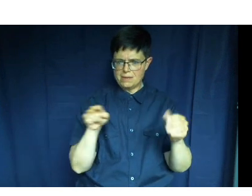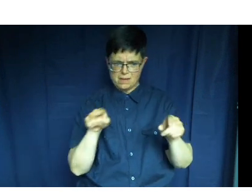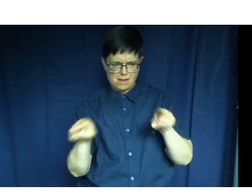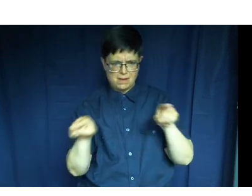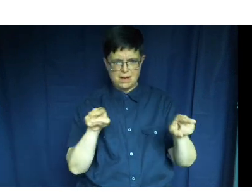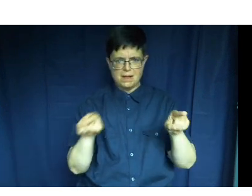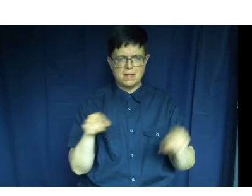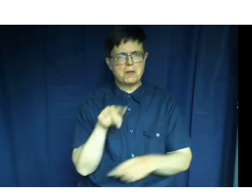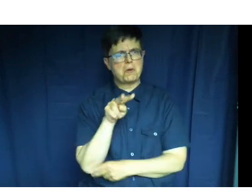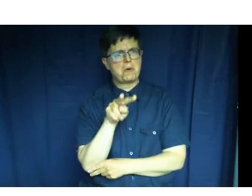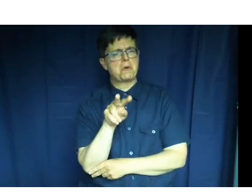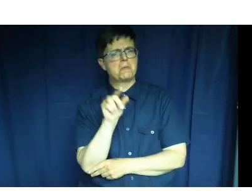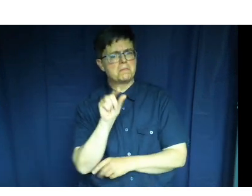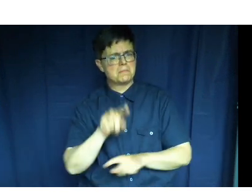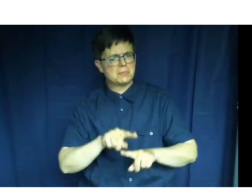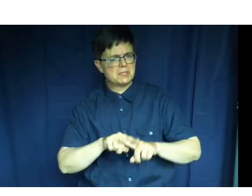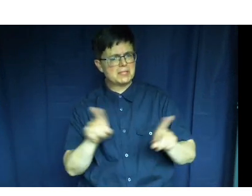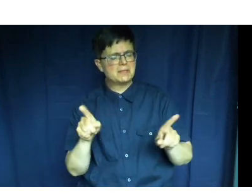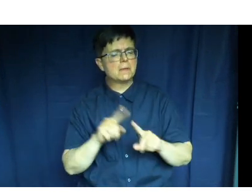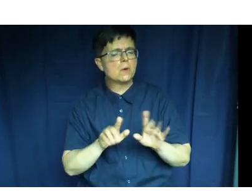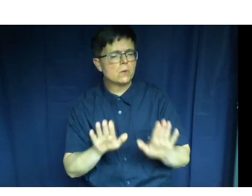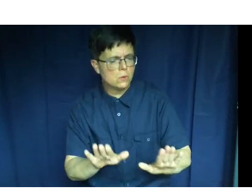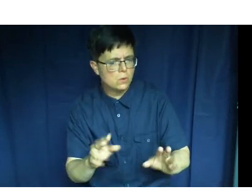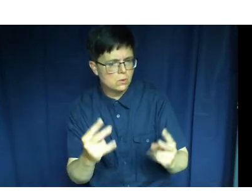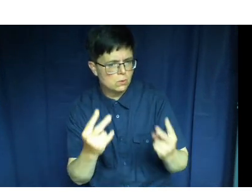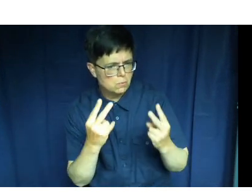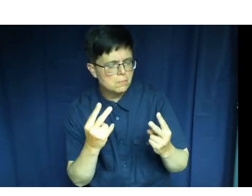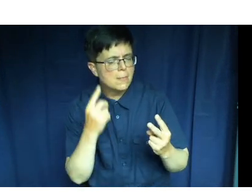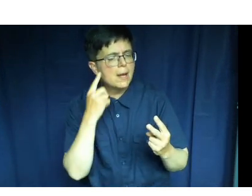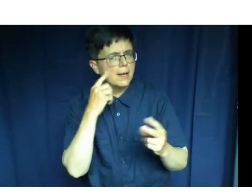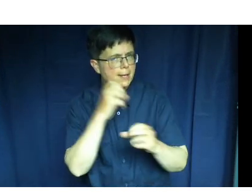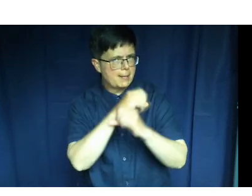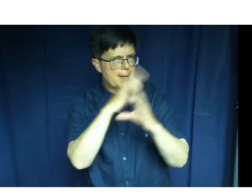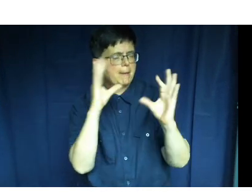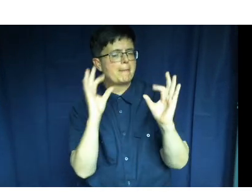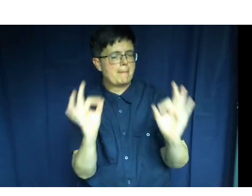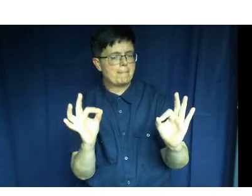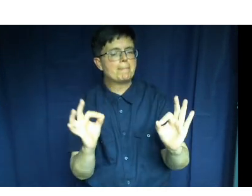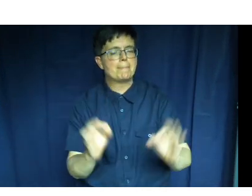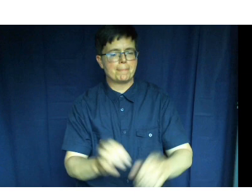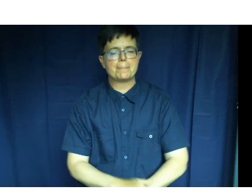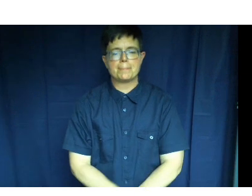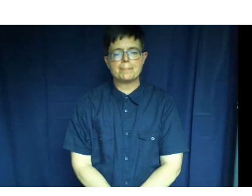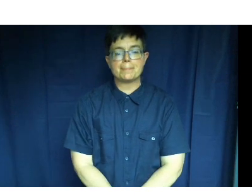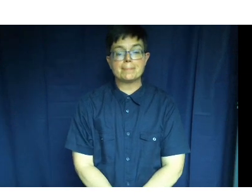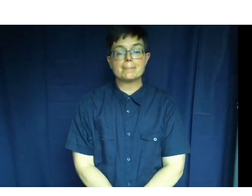you that is a little bit different. Bear with me, see if this can work for you.